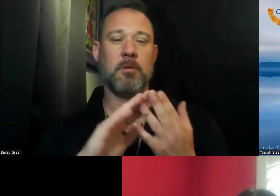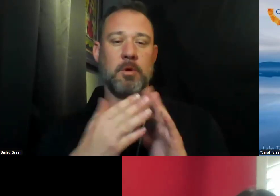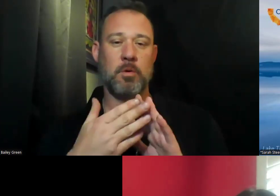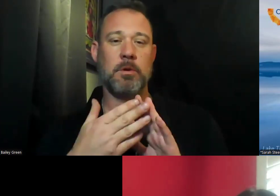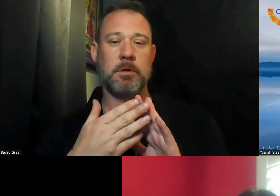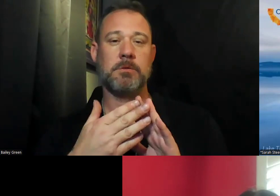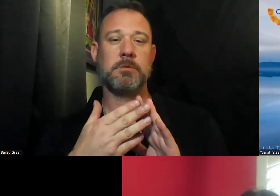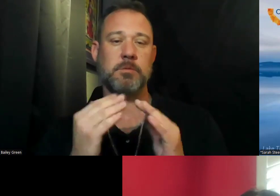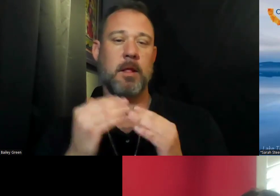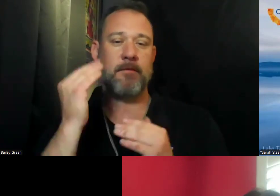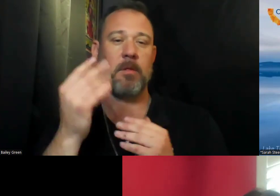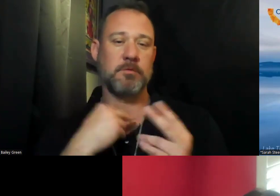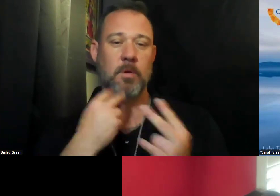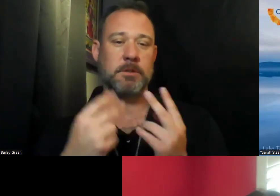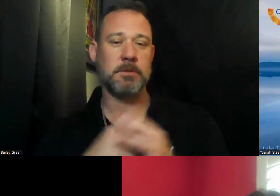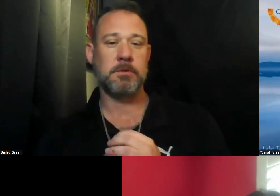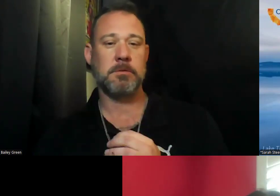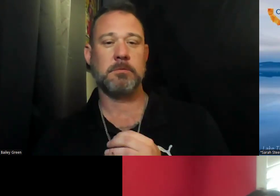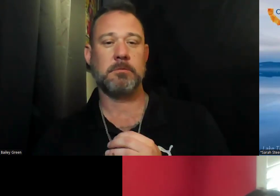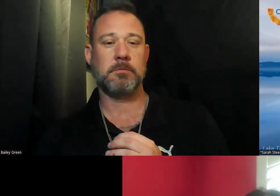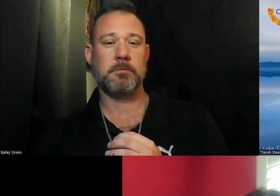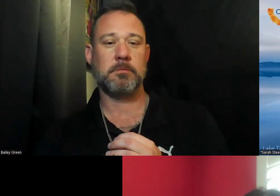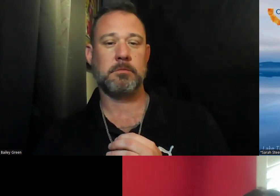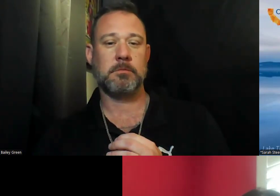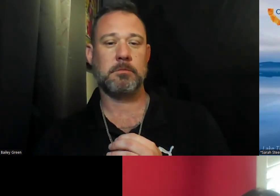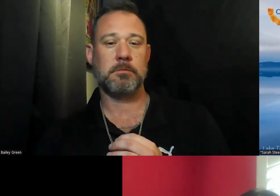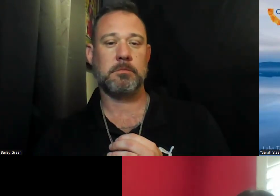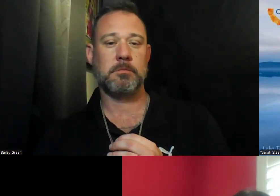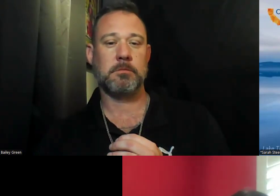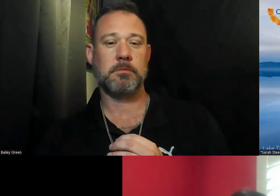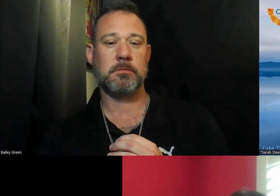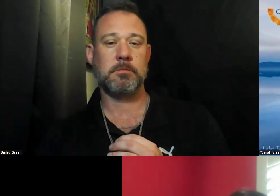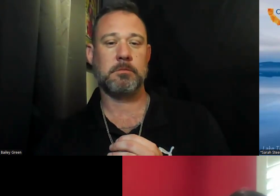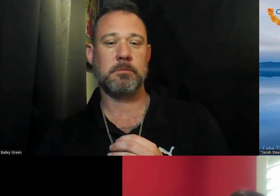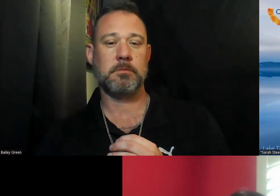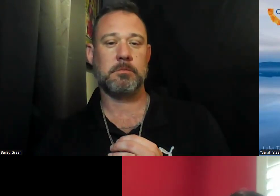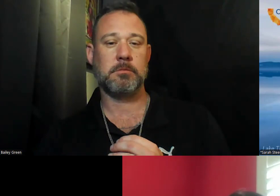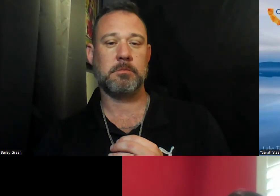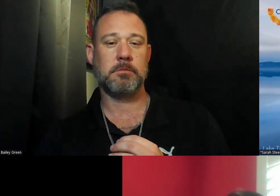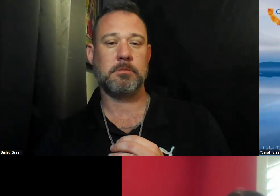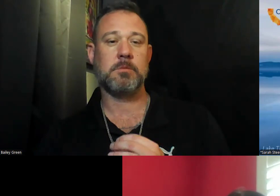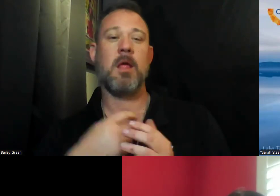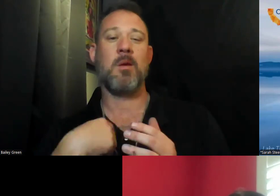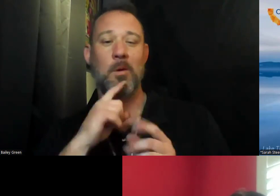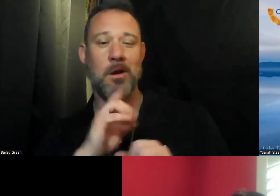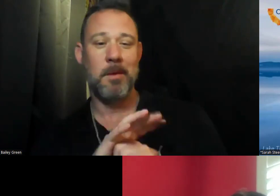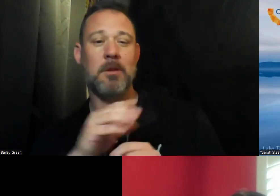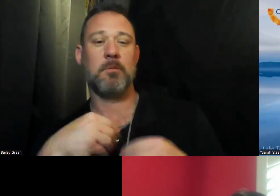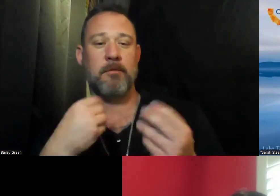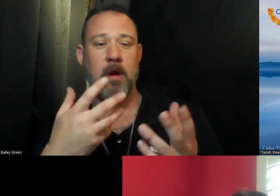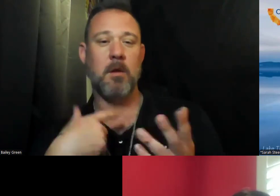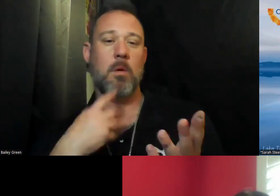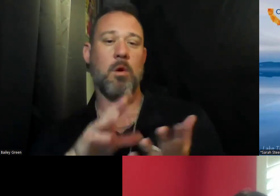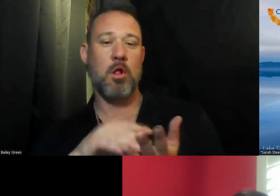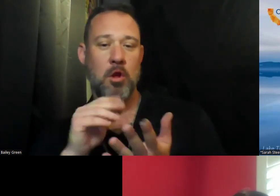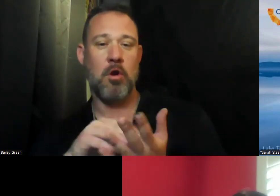are elevating those voices. Yes, thank you so much. And we had committed to providing a report out of what we're learning